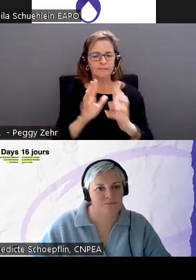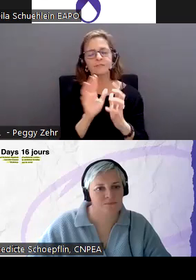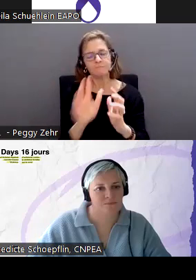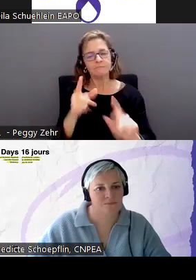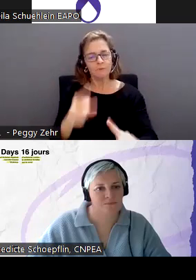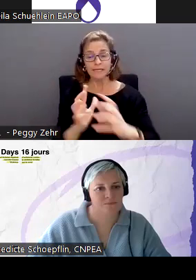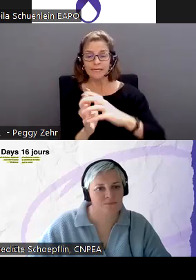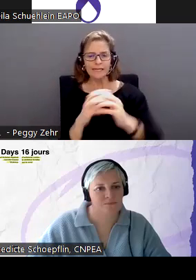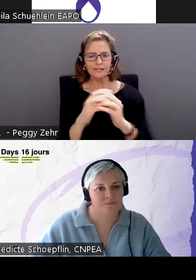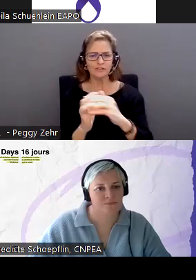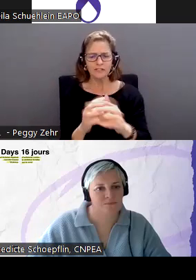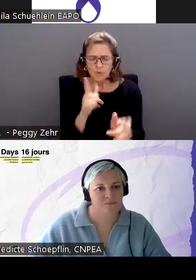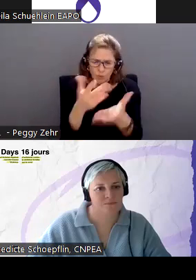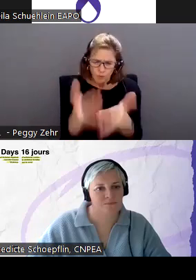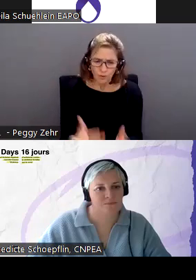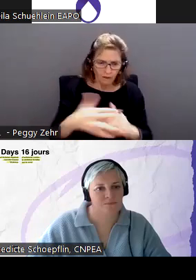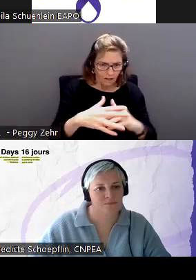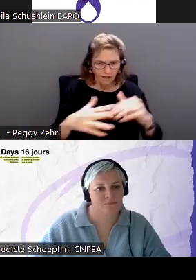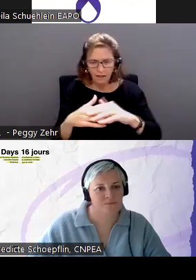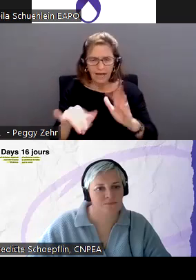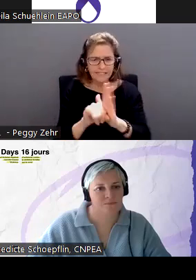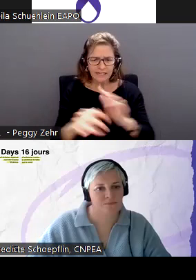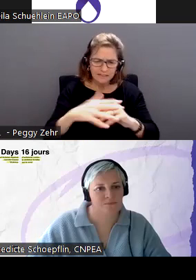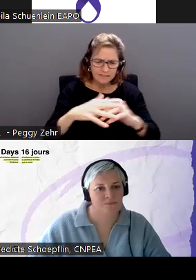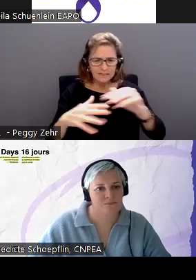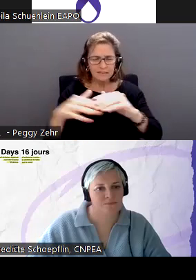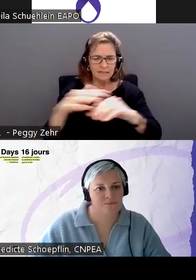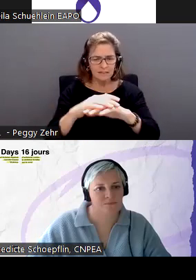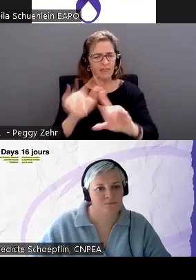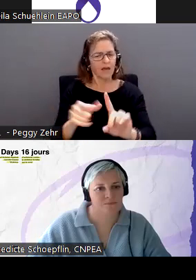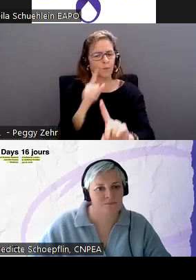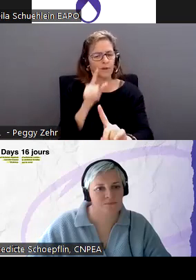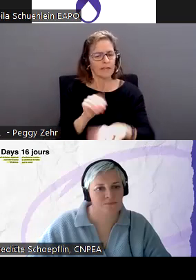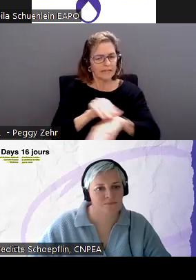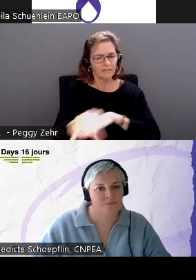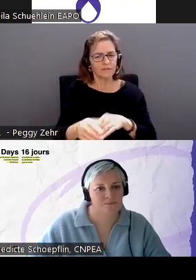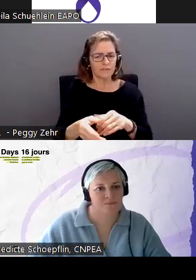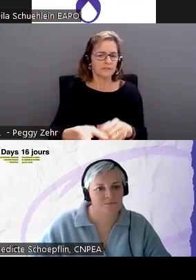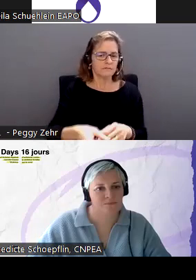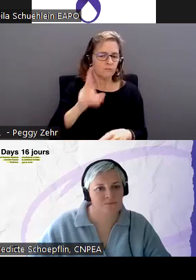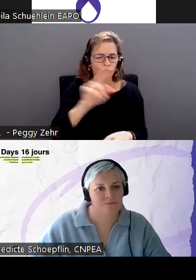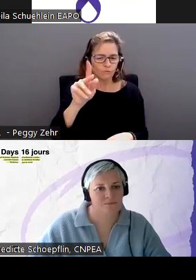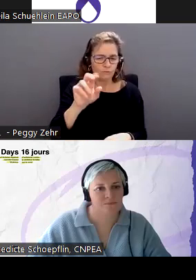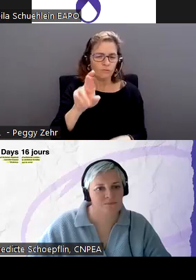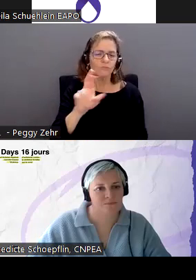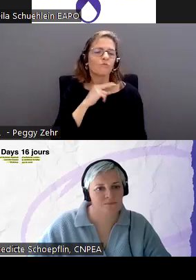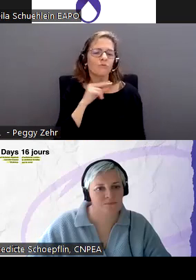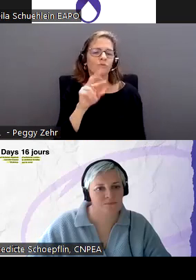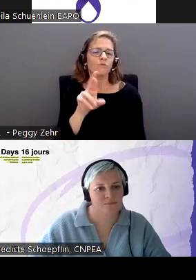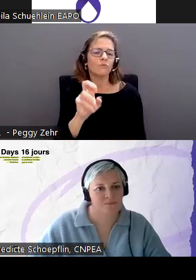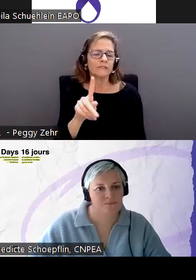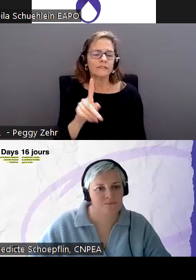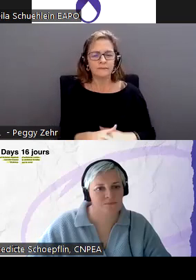There's significant gaps in research, right? Like, so first of all, we're talking about this idea about multi-generations, at least a couple of